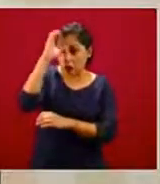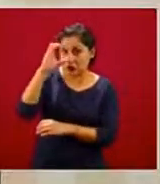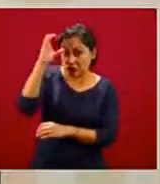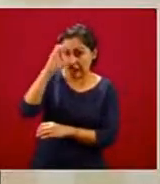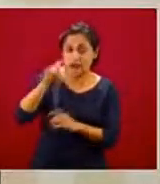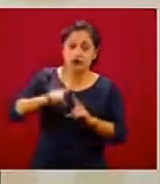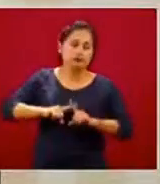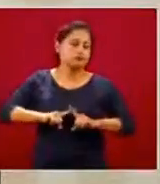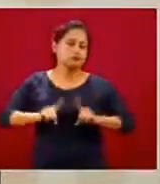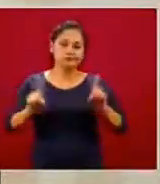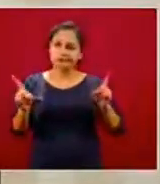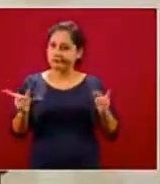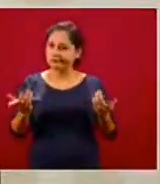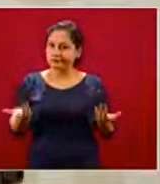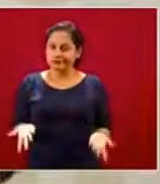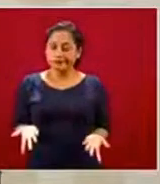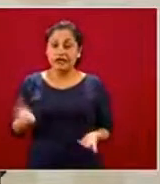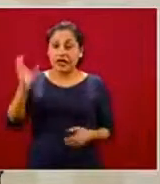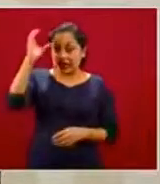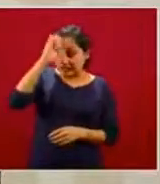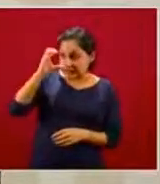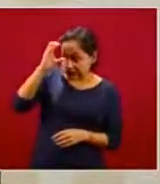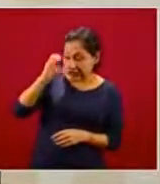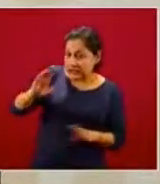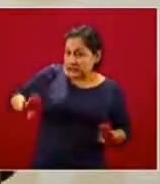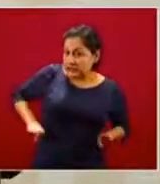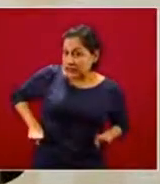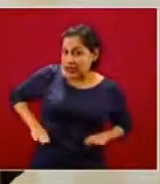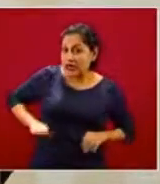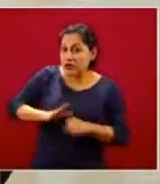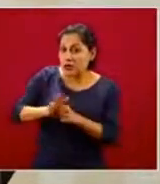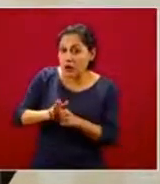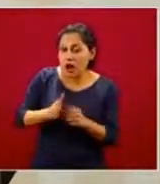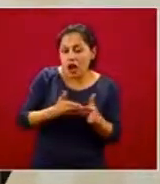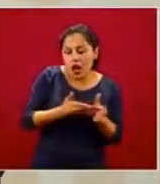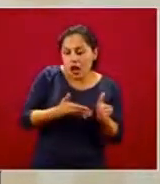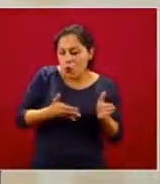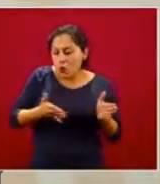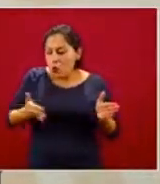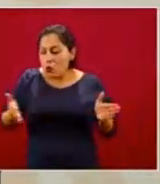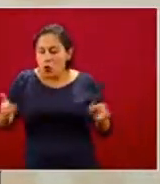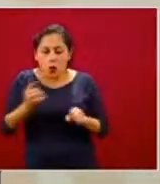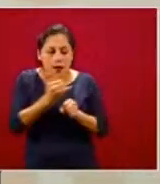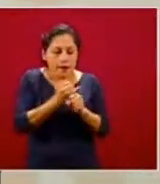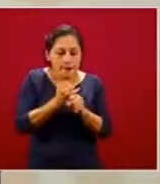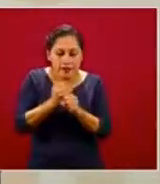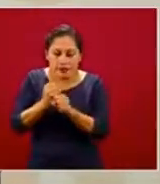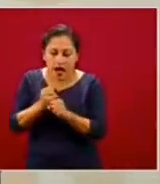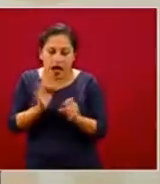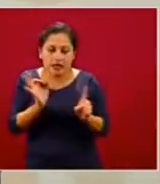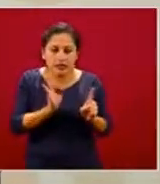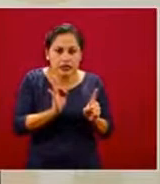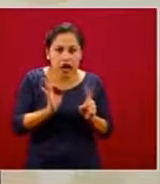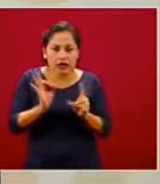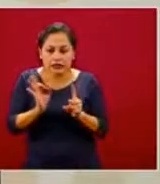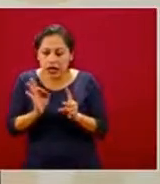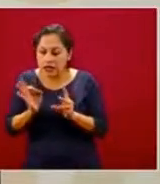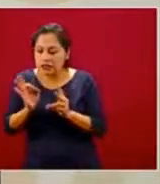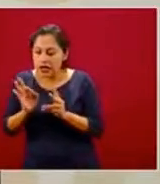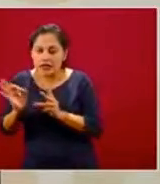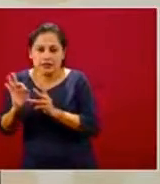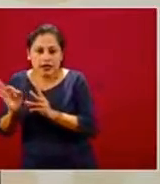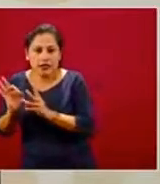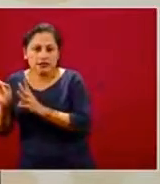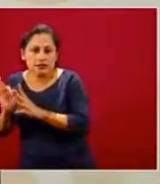that. It's a scientific and technical resource to take an interval of plausible scenarios